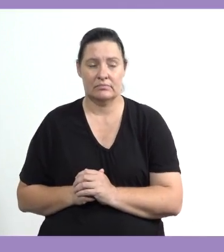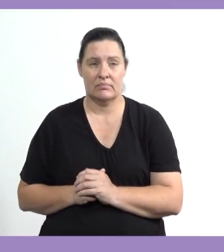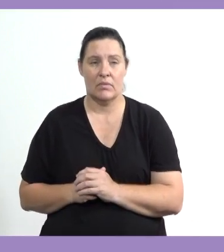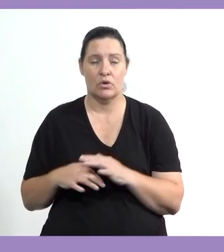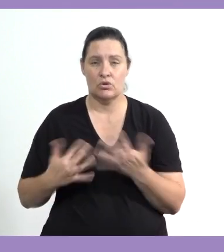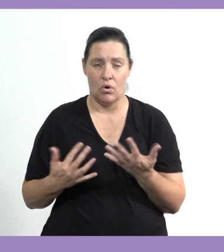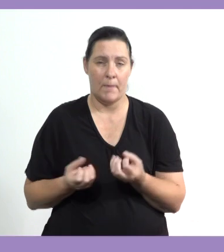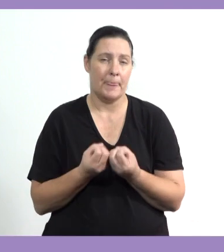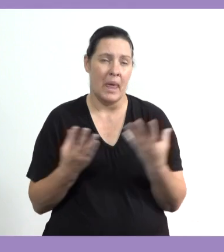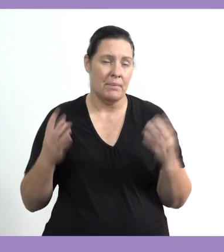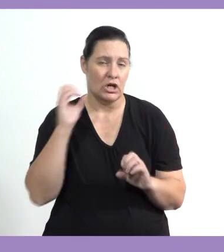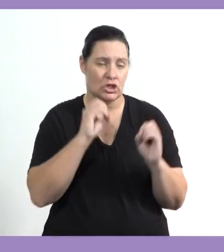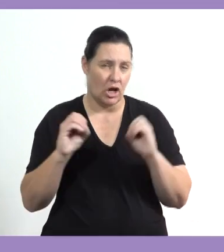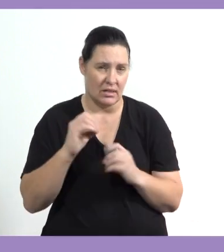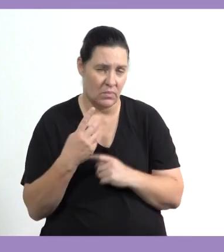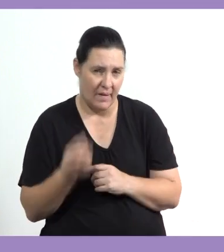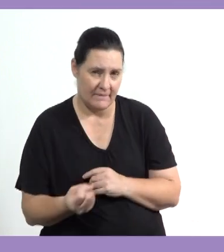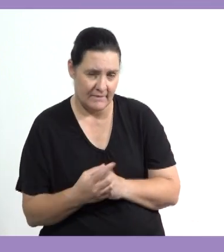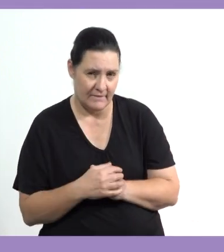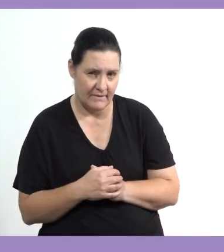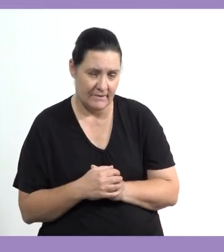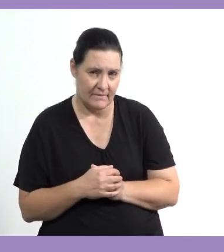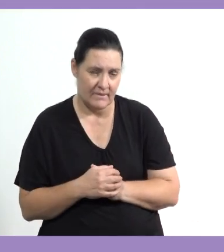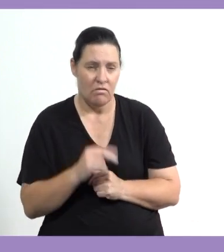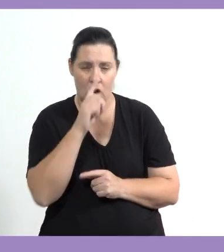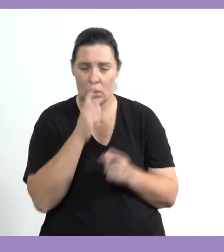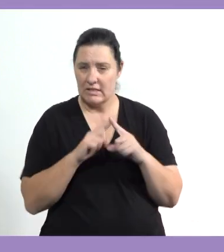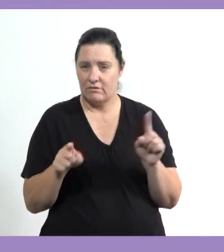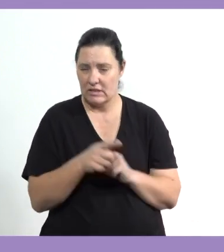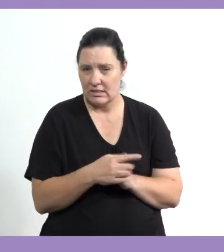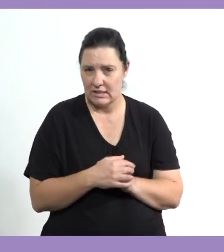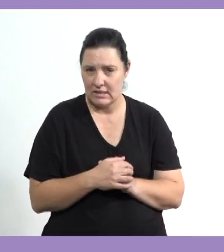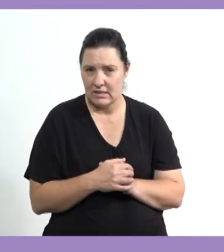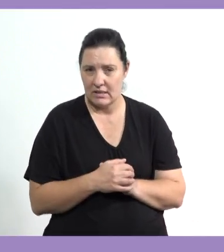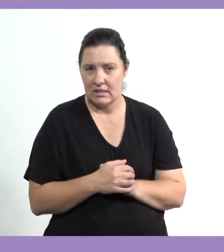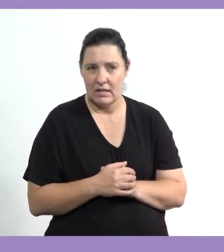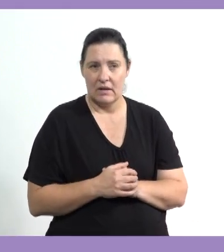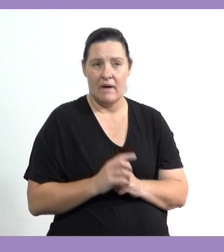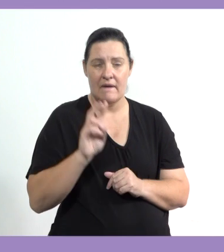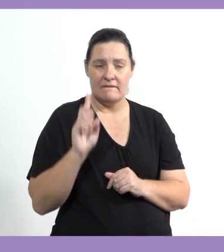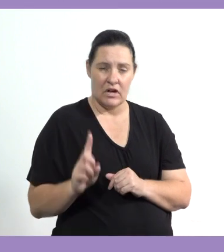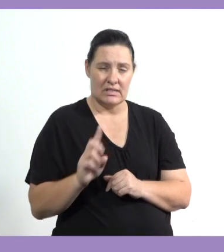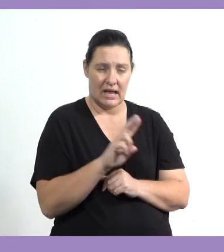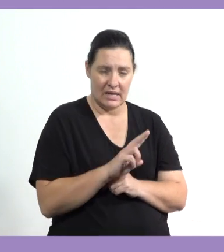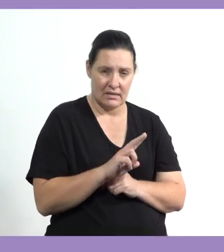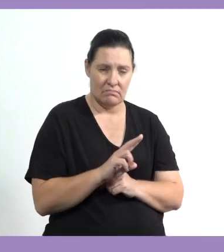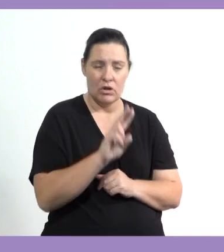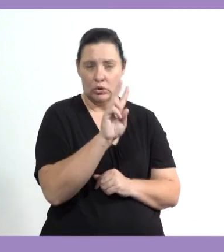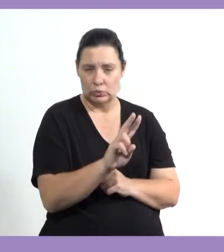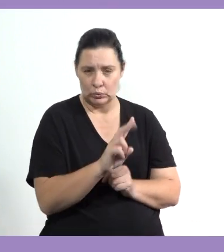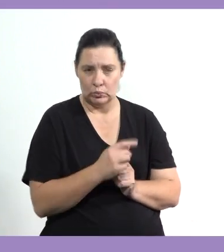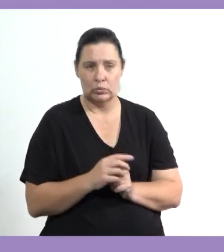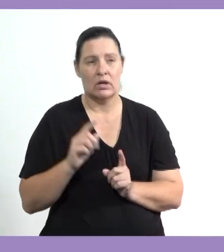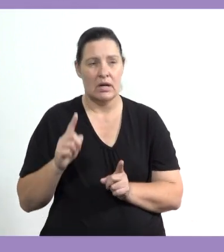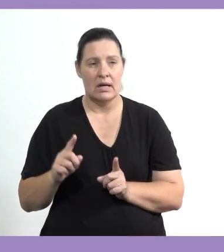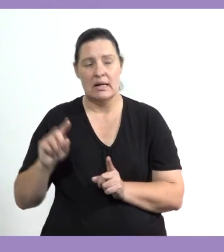circles. So how many circles do you think the next one is going to have? If we look at the difference here, the difference between the first one and the second one is just